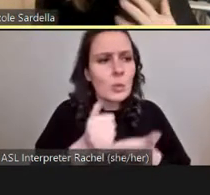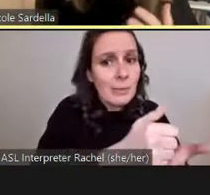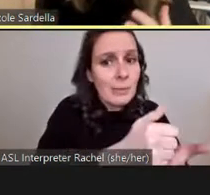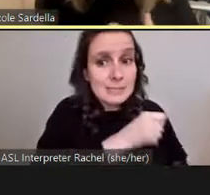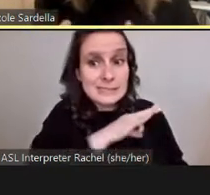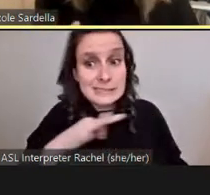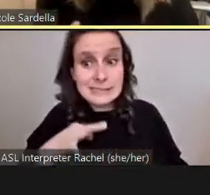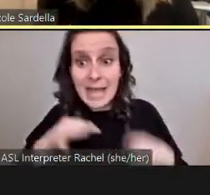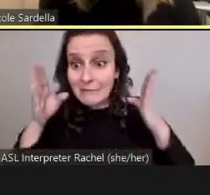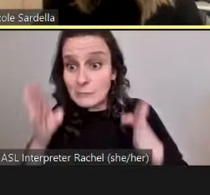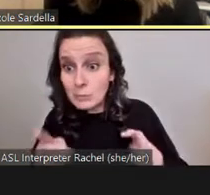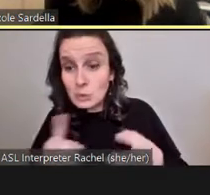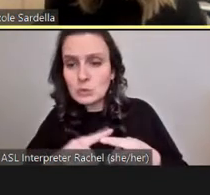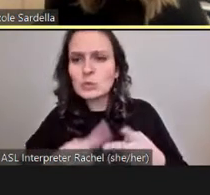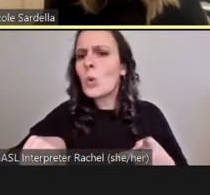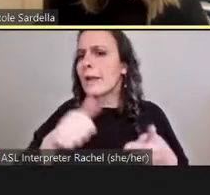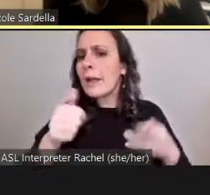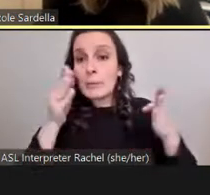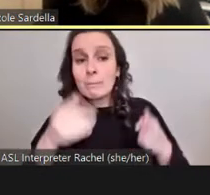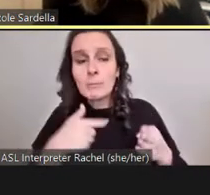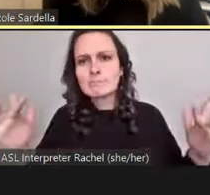or another person.